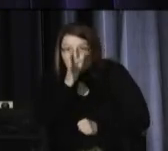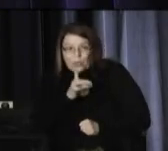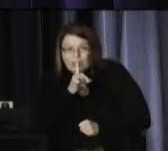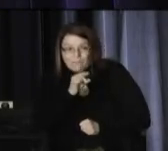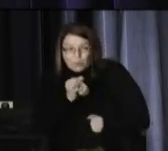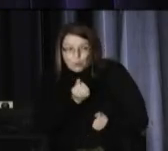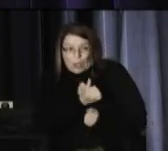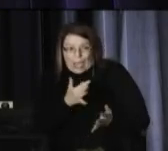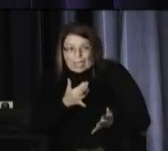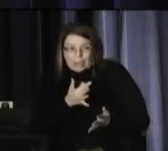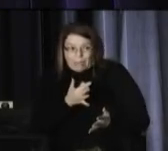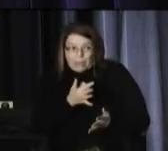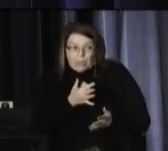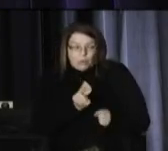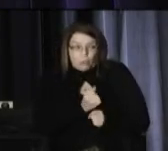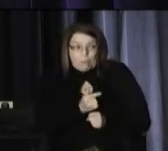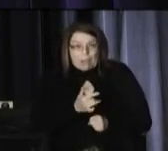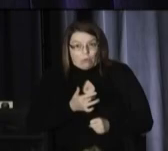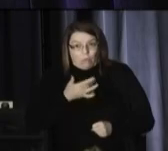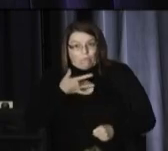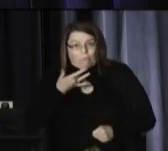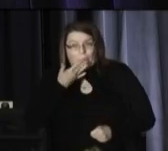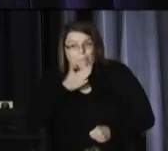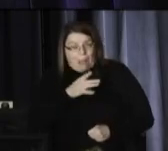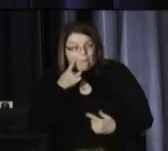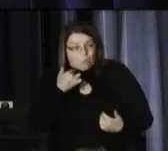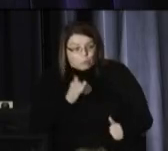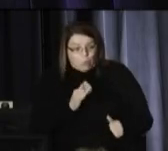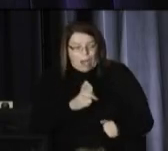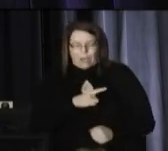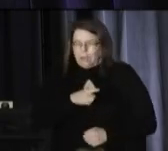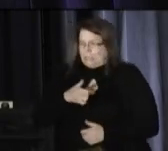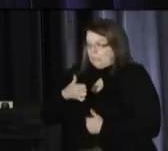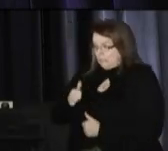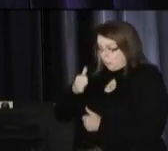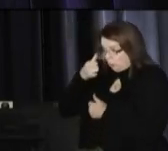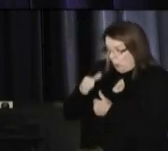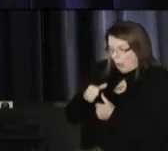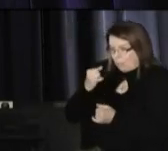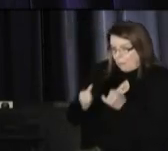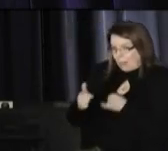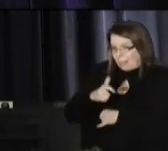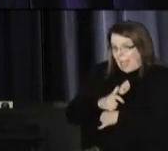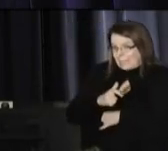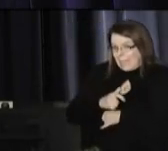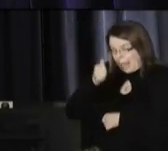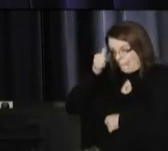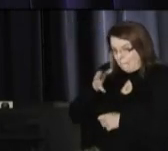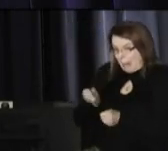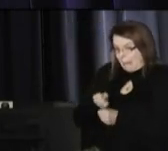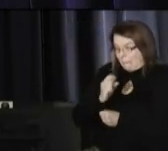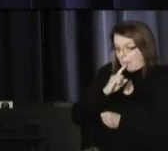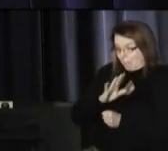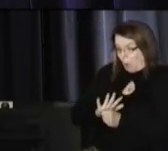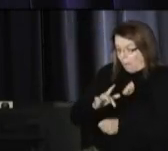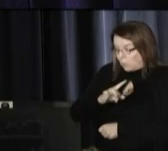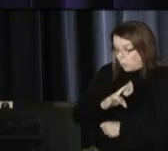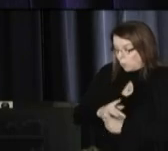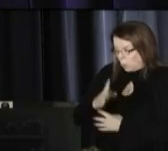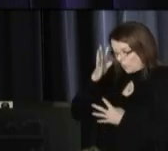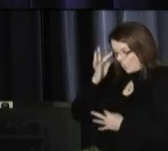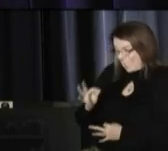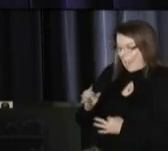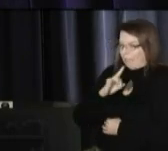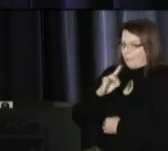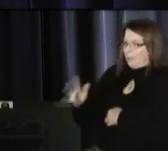make you regret trying. You try to remember the last time a man made you a promise. You decide it doesn't even